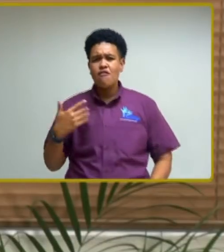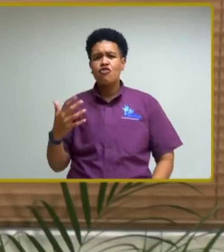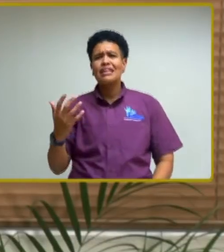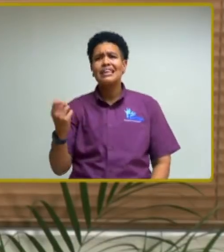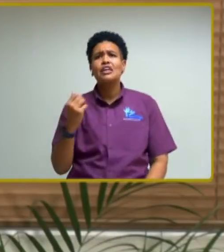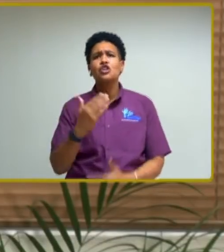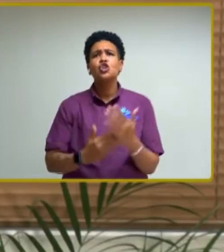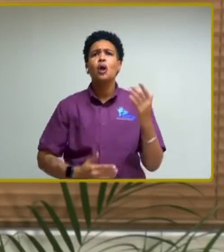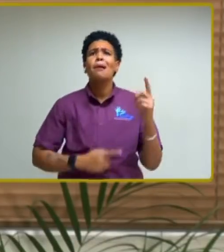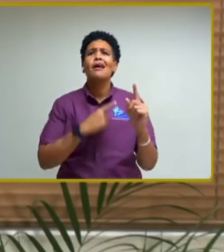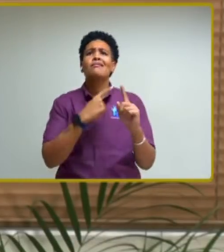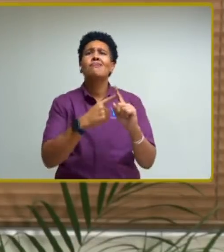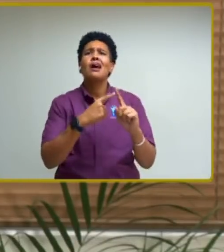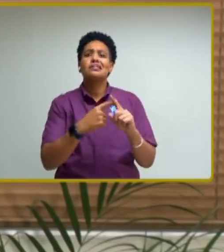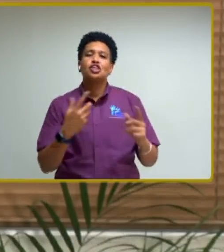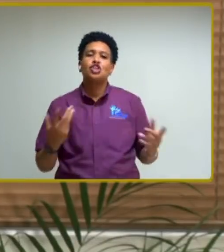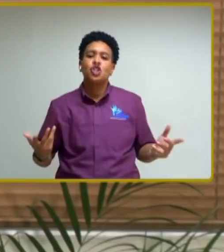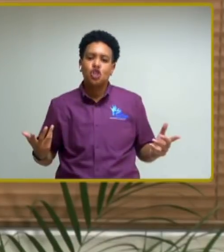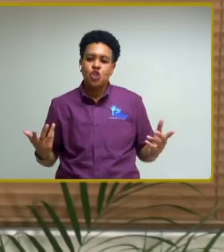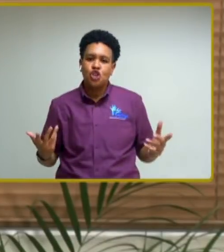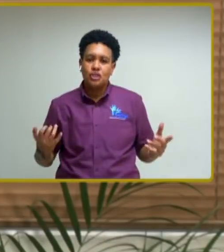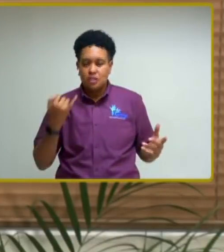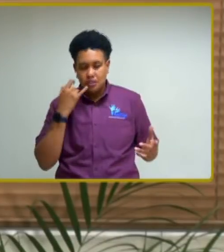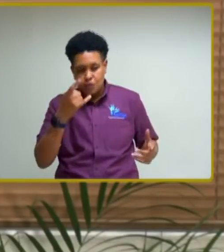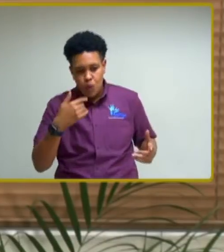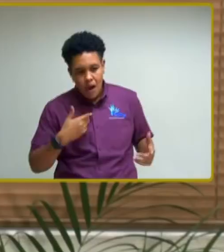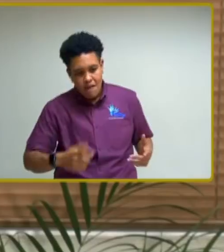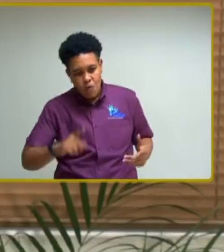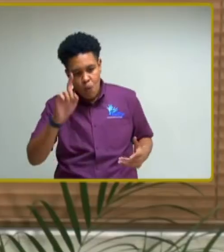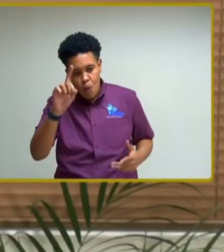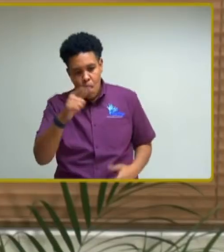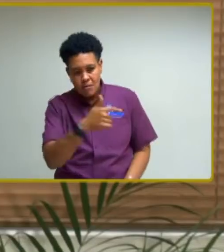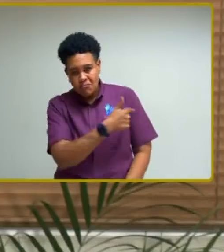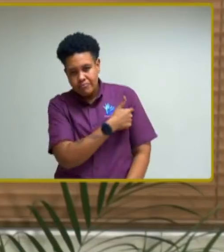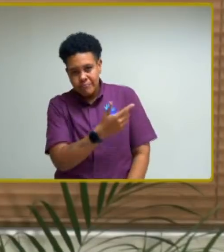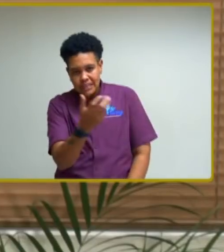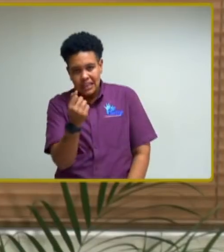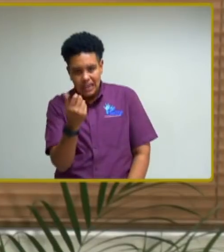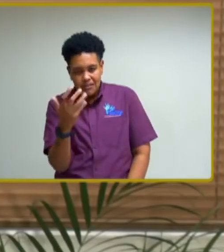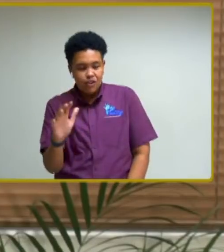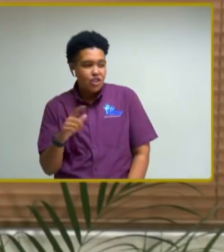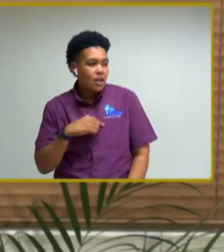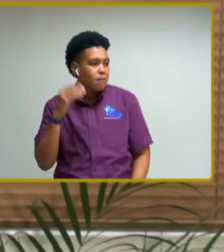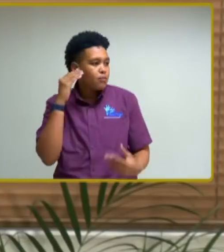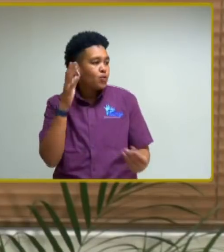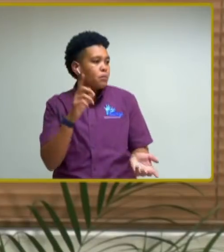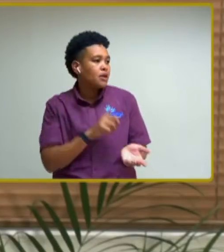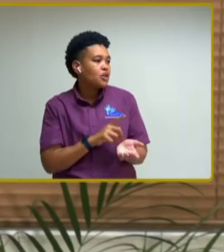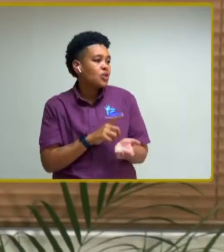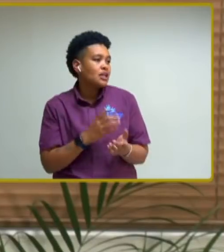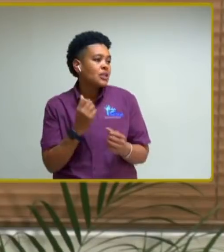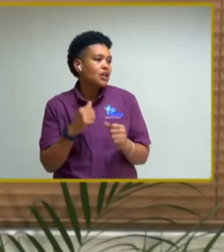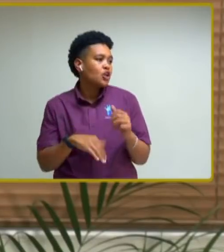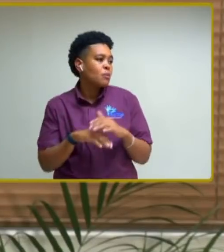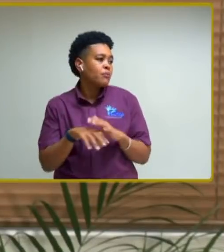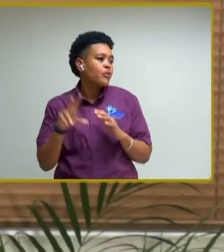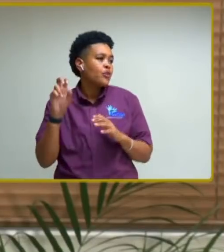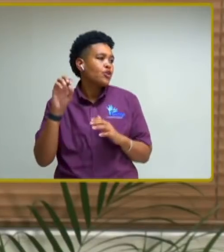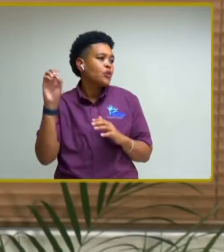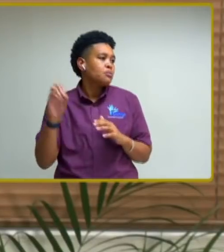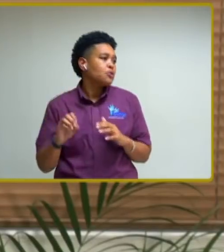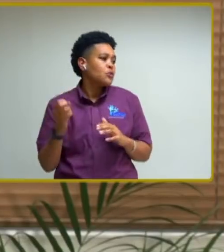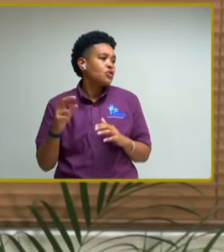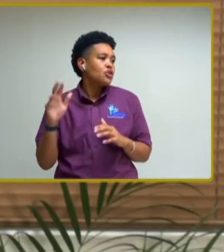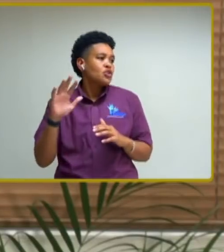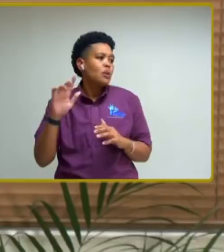some advantage, let me put it another way, if you had one single dose. I'm told by the clinicians you get up to a 30% or somewhere